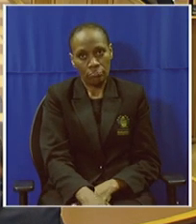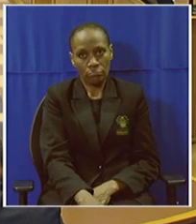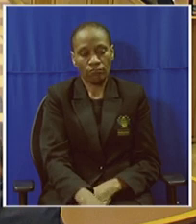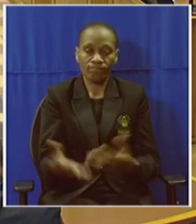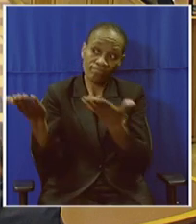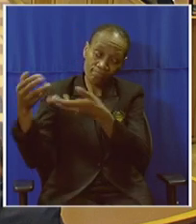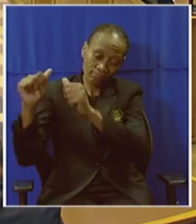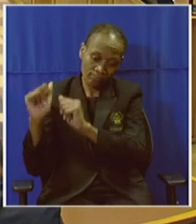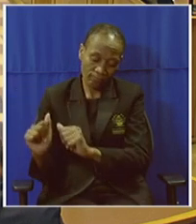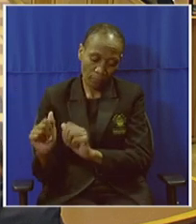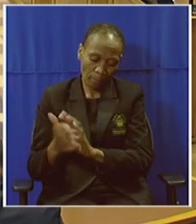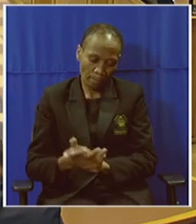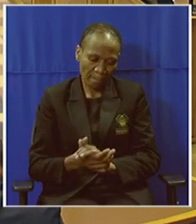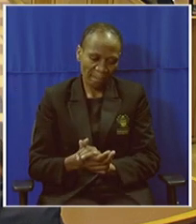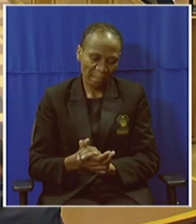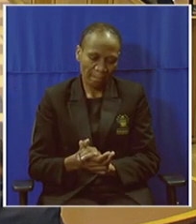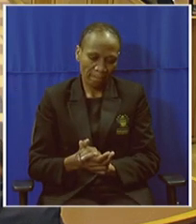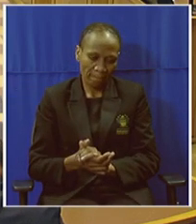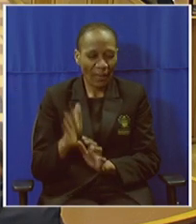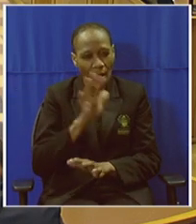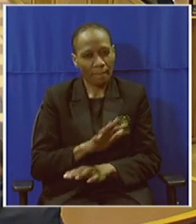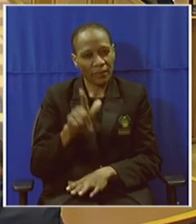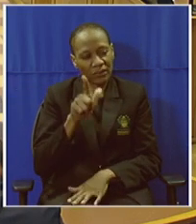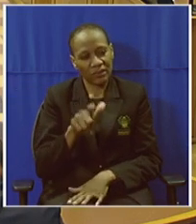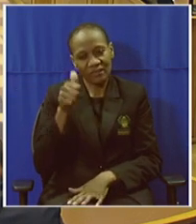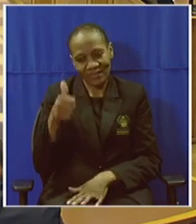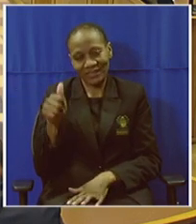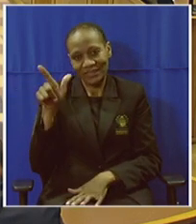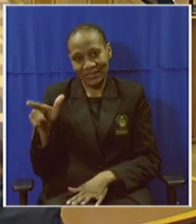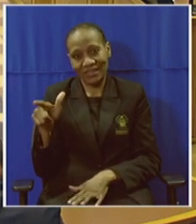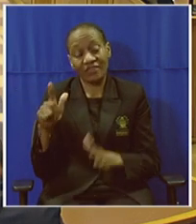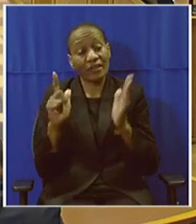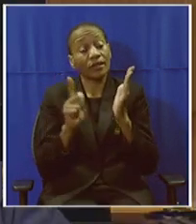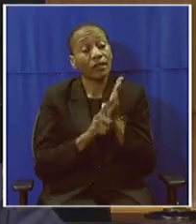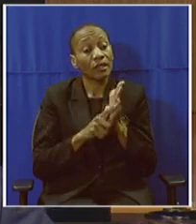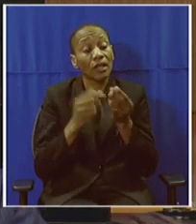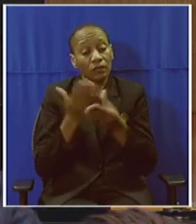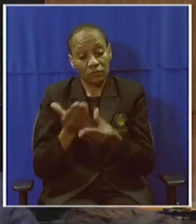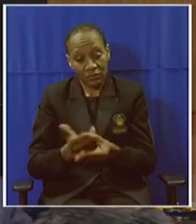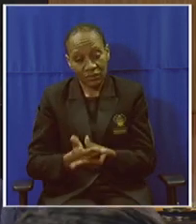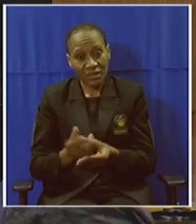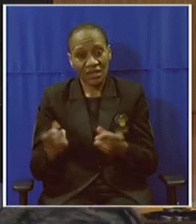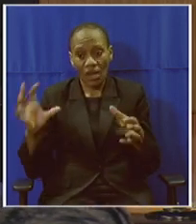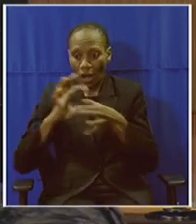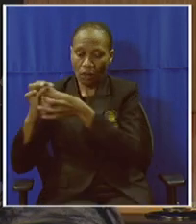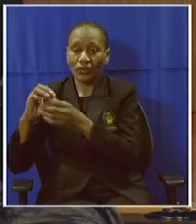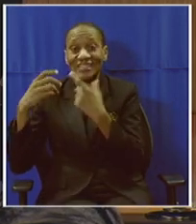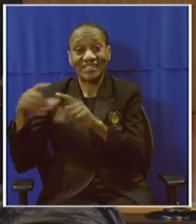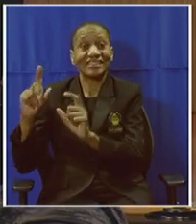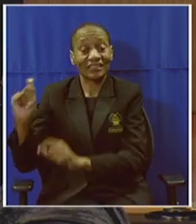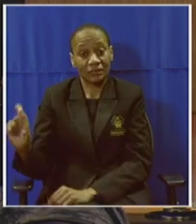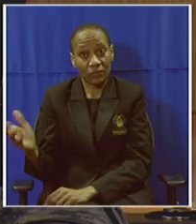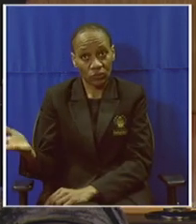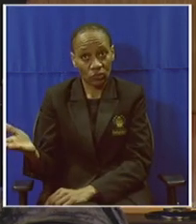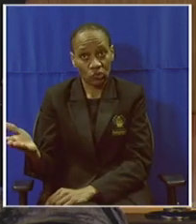House Chairperson, there are around 767 legal matters involving the city of Cape Town,